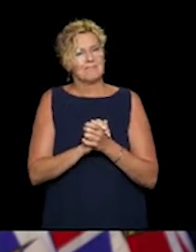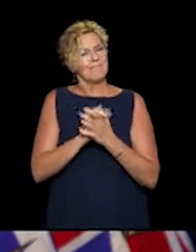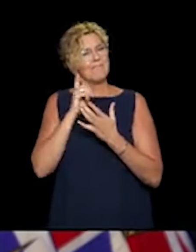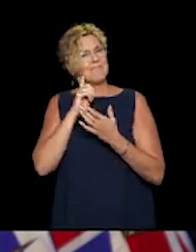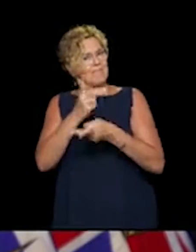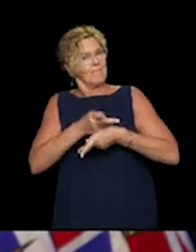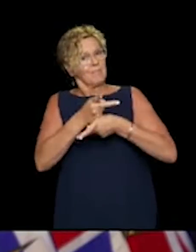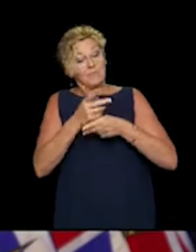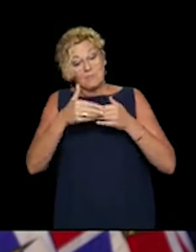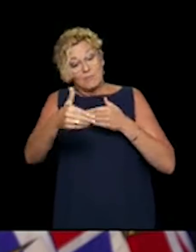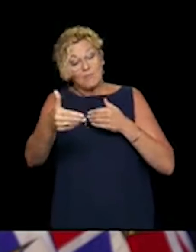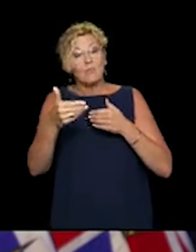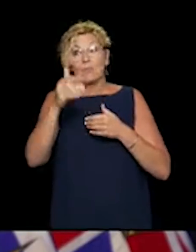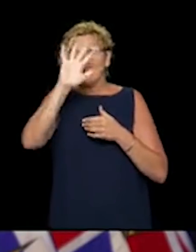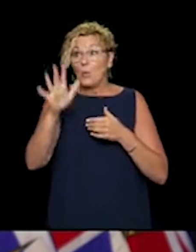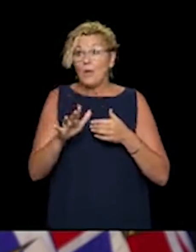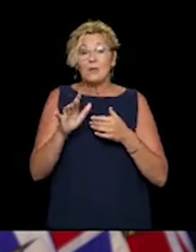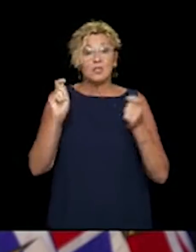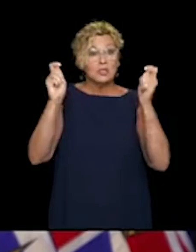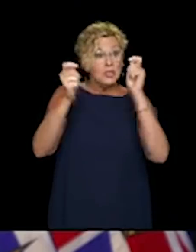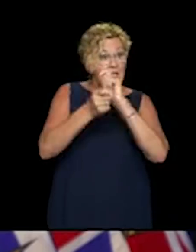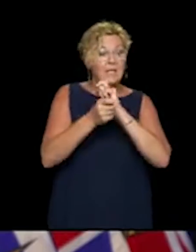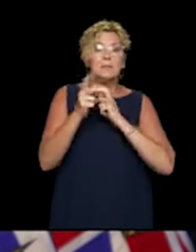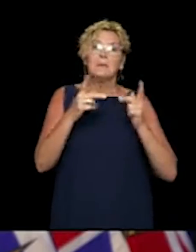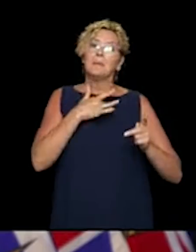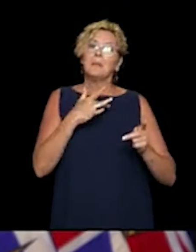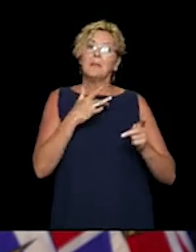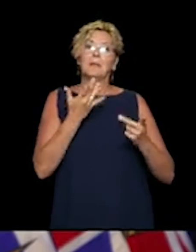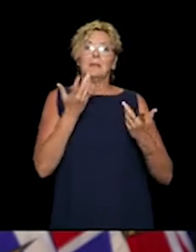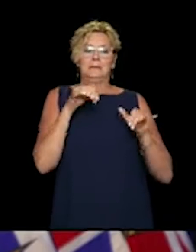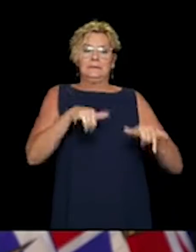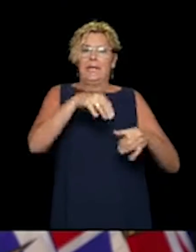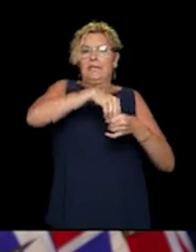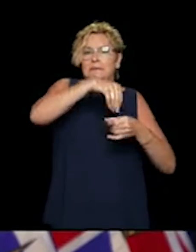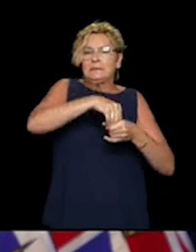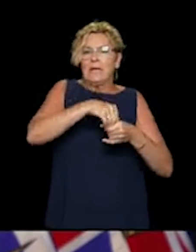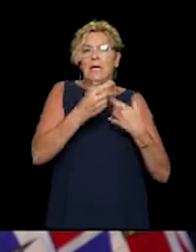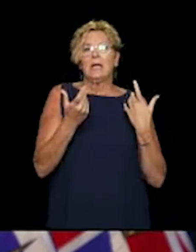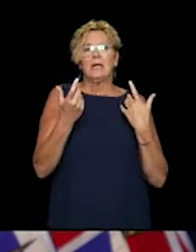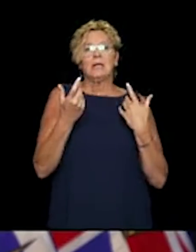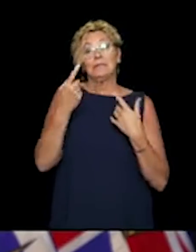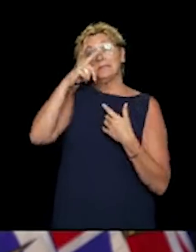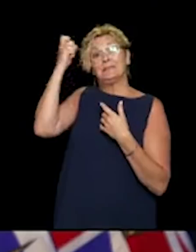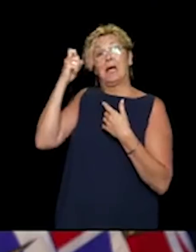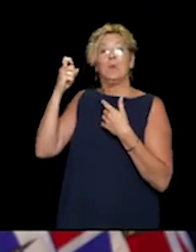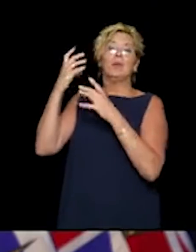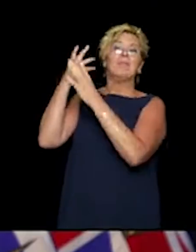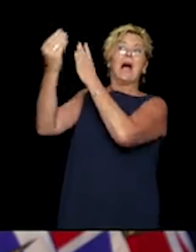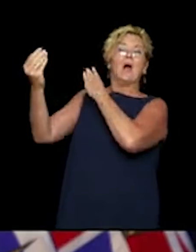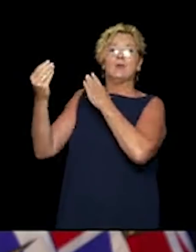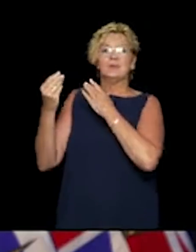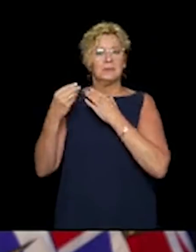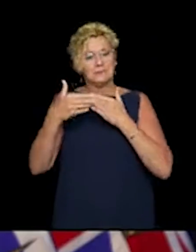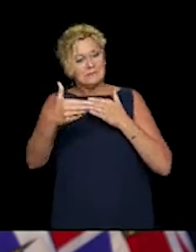indoors. As the weather changes and we move towards more indoors, we need to keep our visitors to a minimum. And we need to think